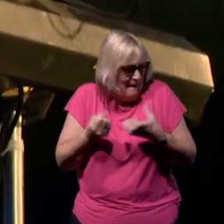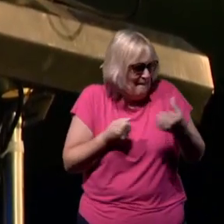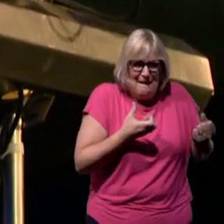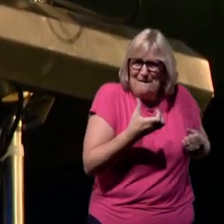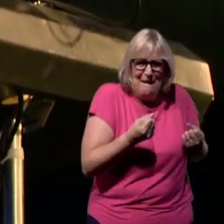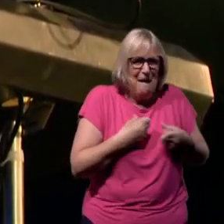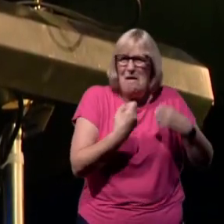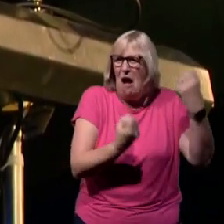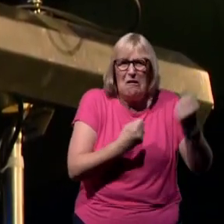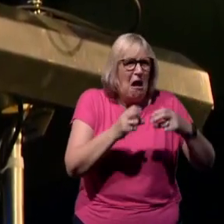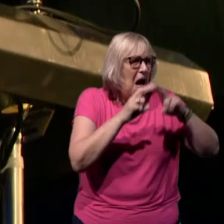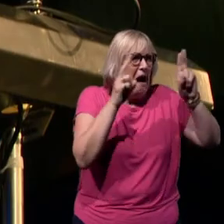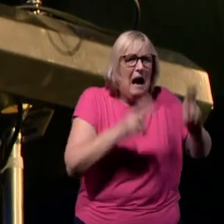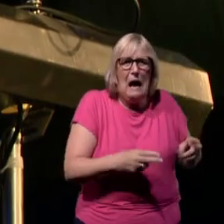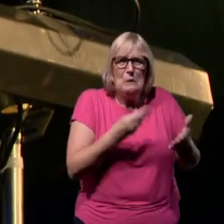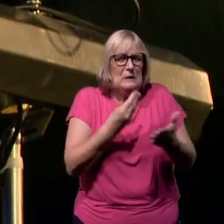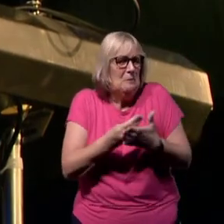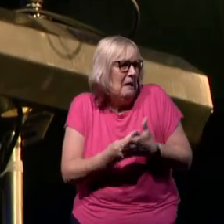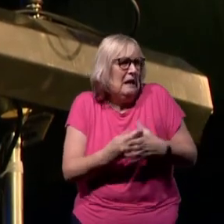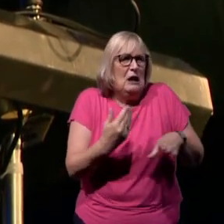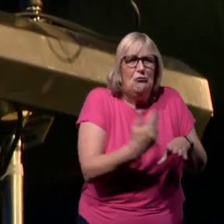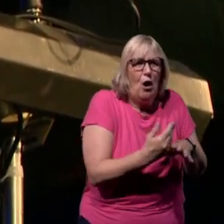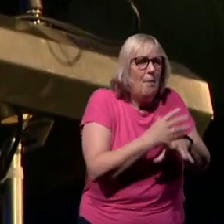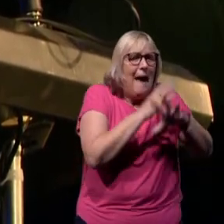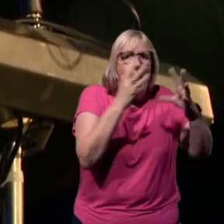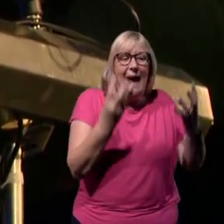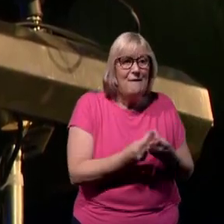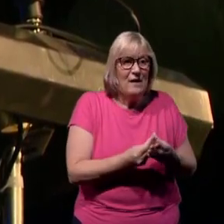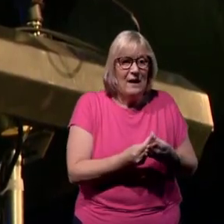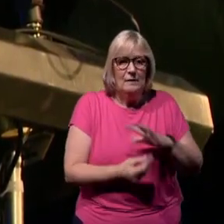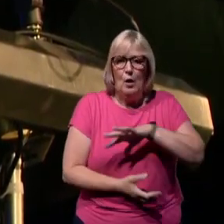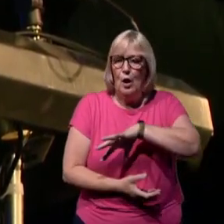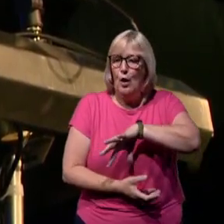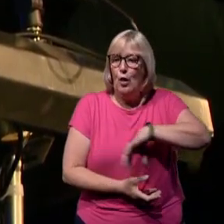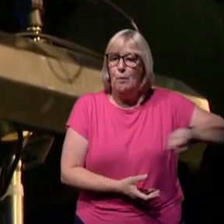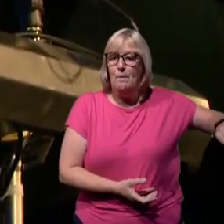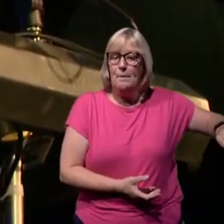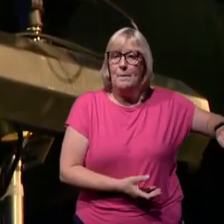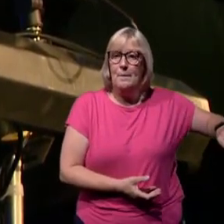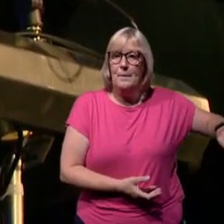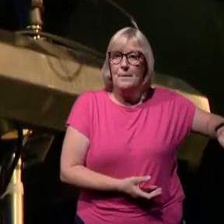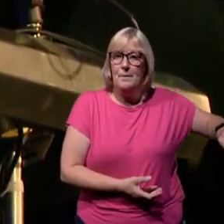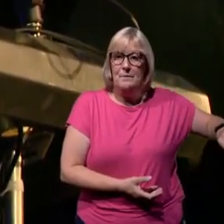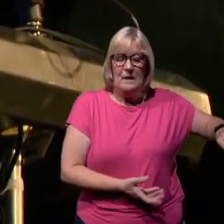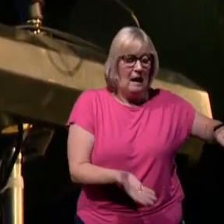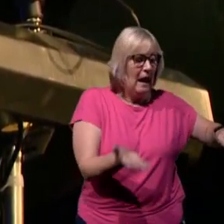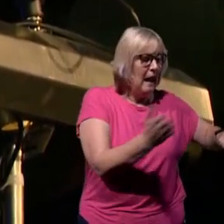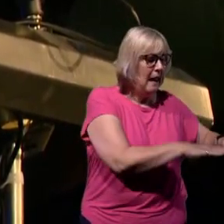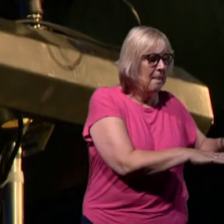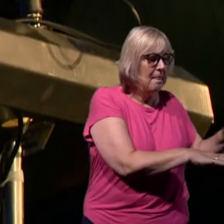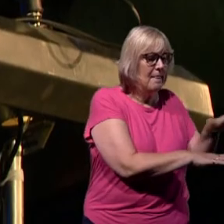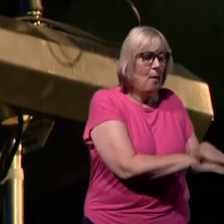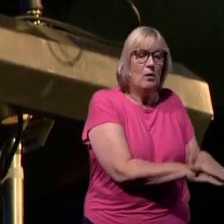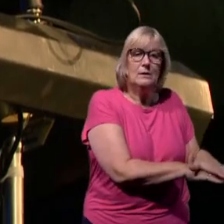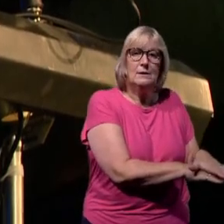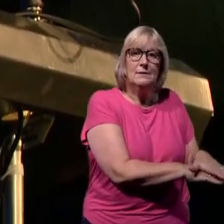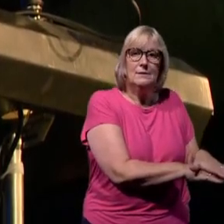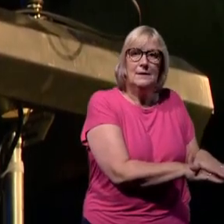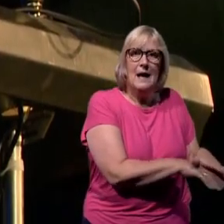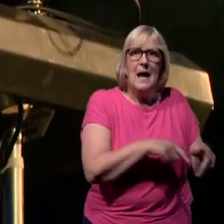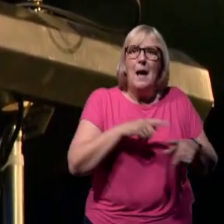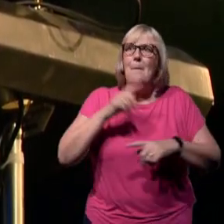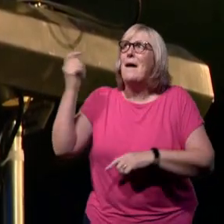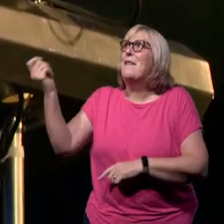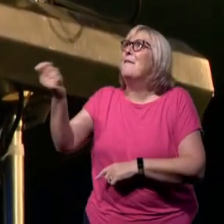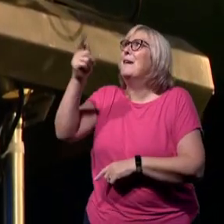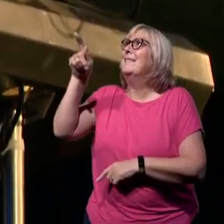energy and time on, they're going to be snatched away. They're going to go back in the box. But you know what? The